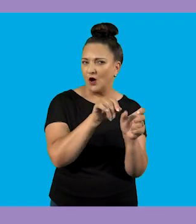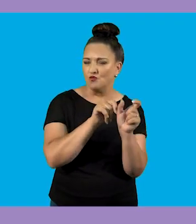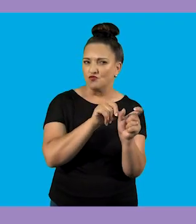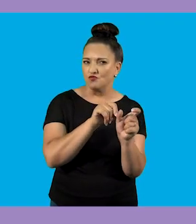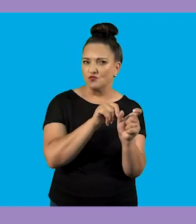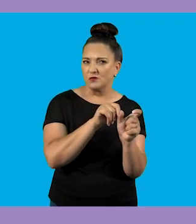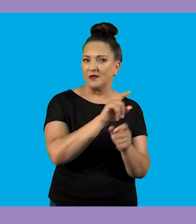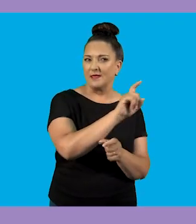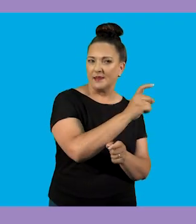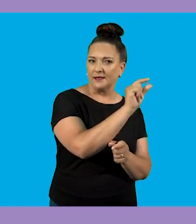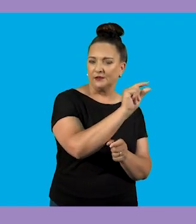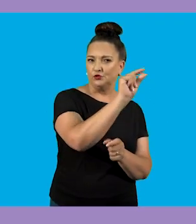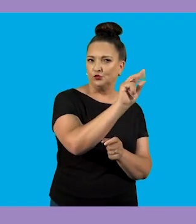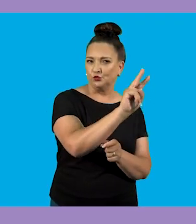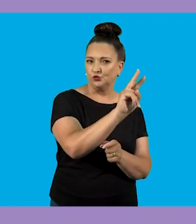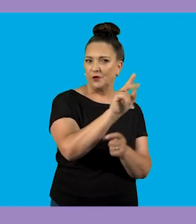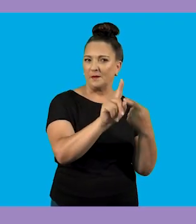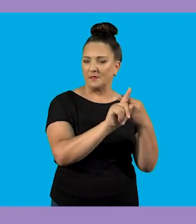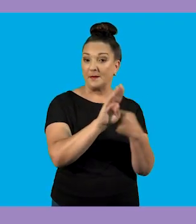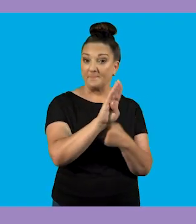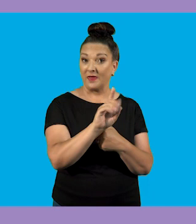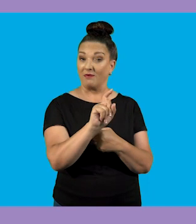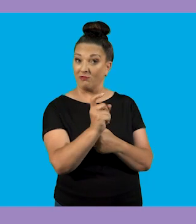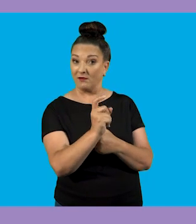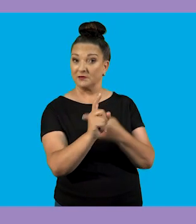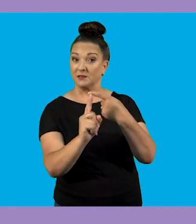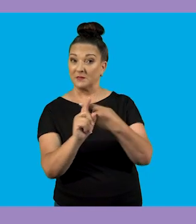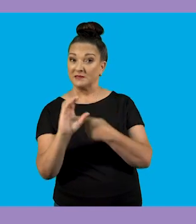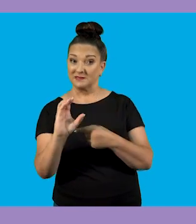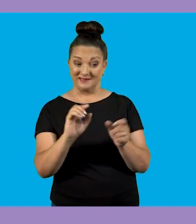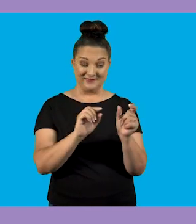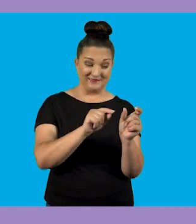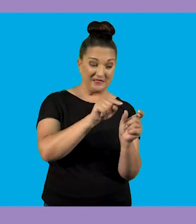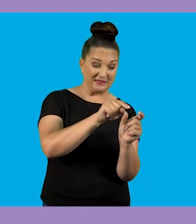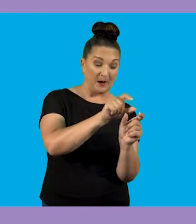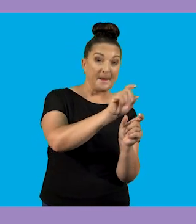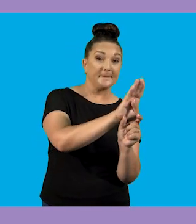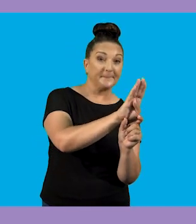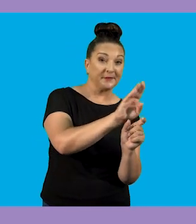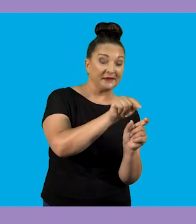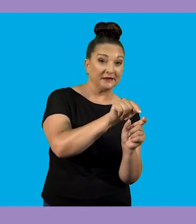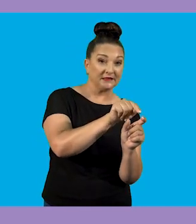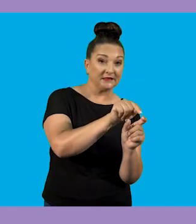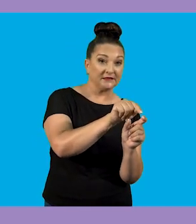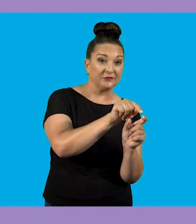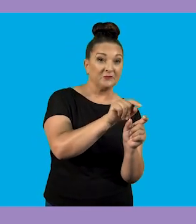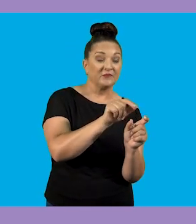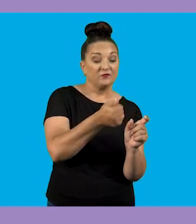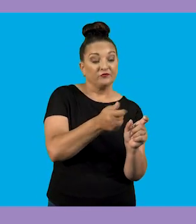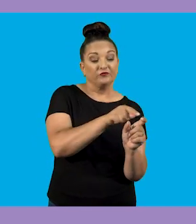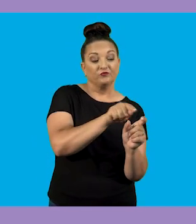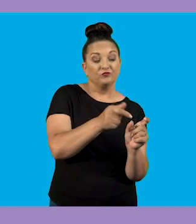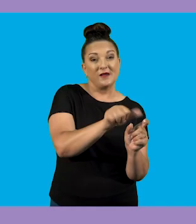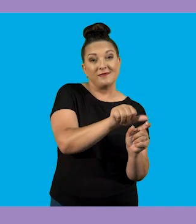is x squared plus bx plus c. So the value of b is the one there that is the coefficient to the